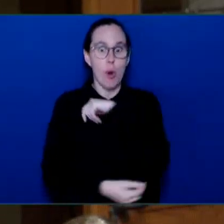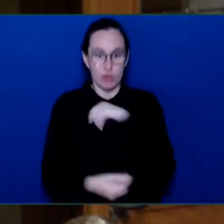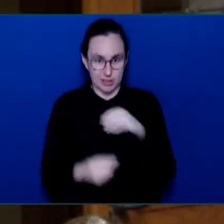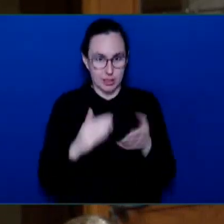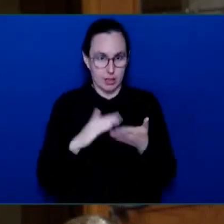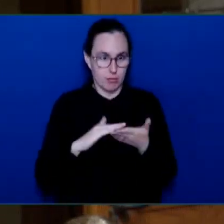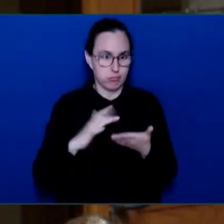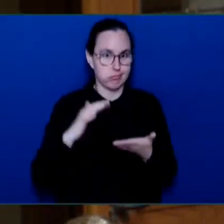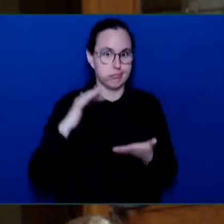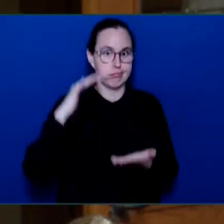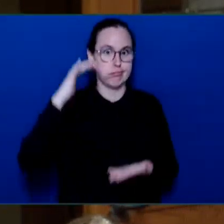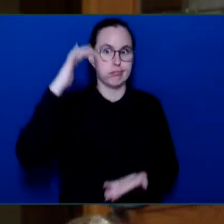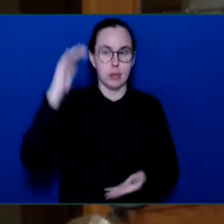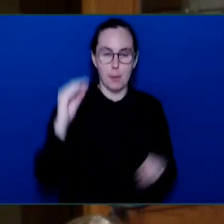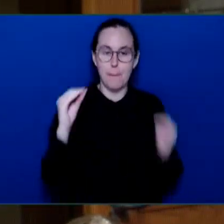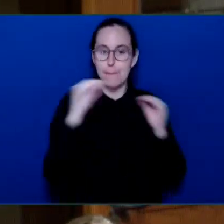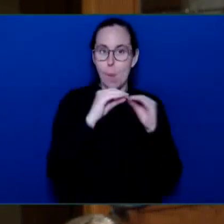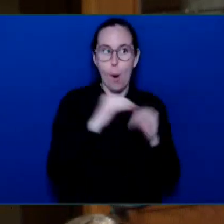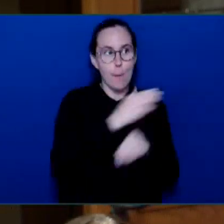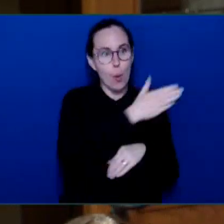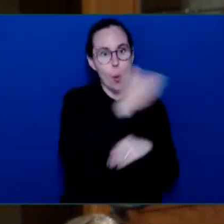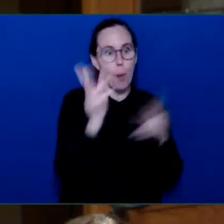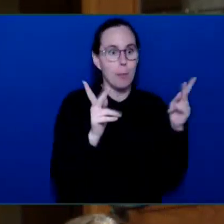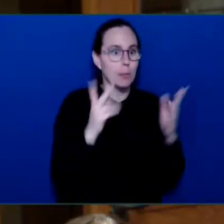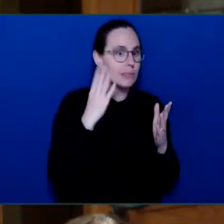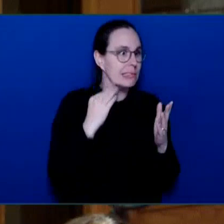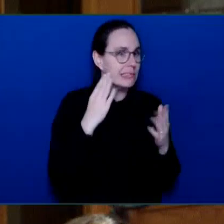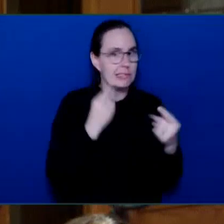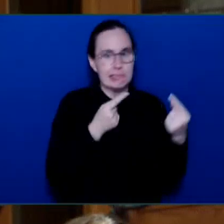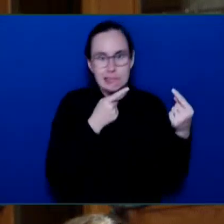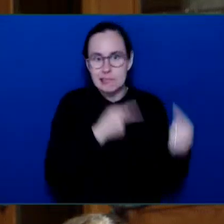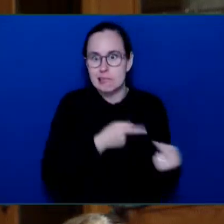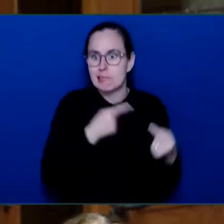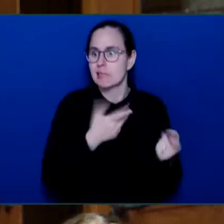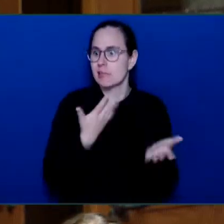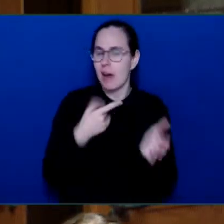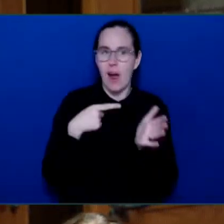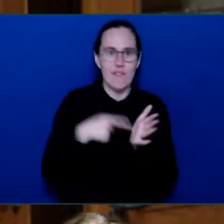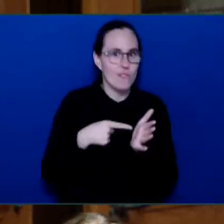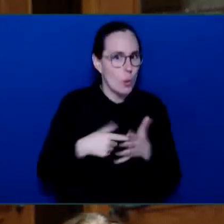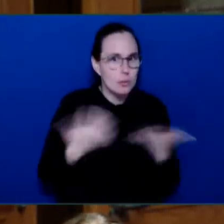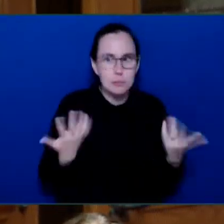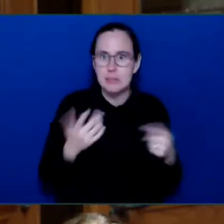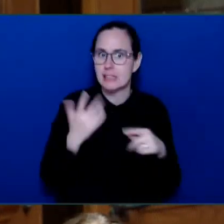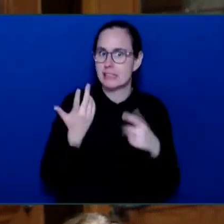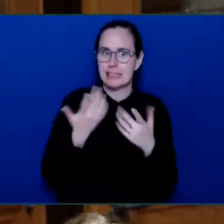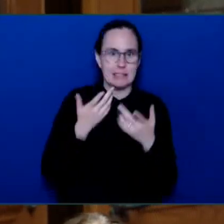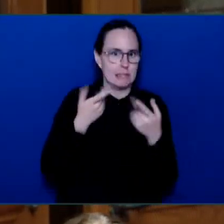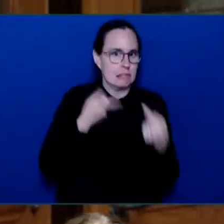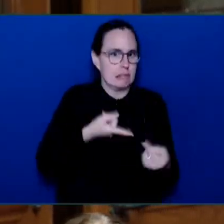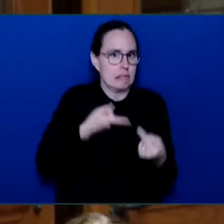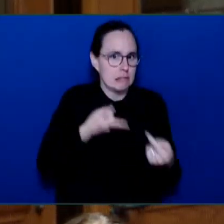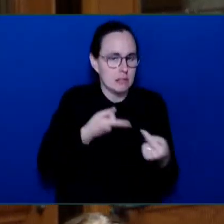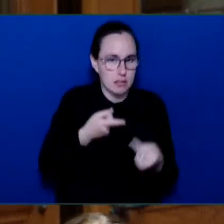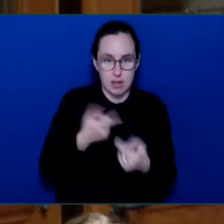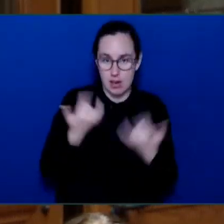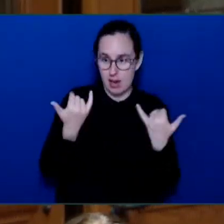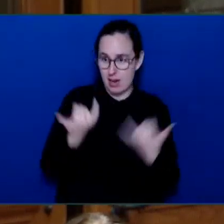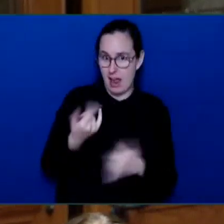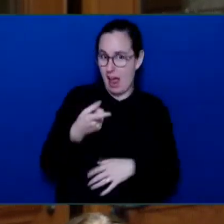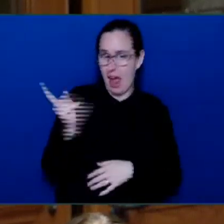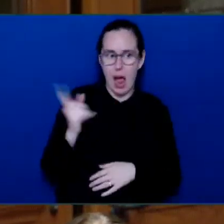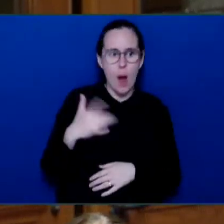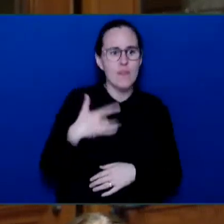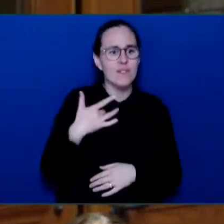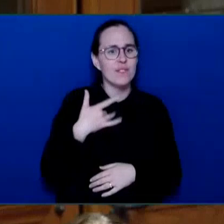program forces them into stigma and shame. It treats them as though they don't deserve to